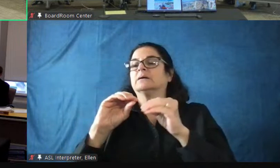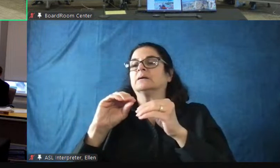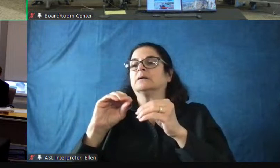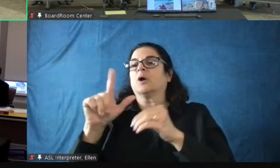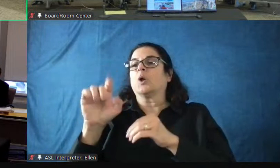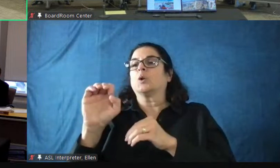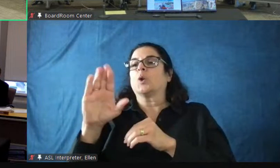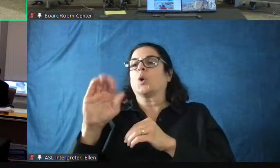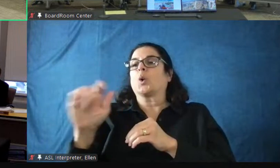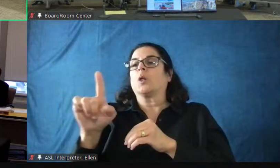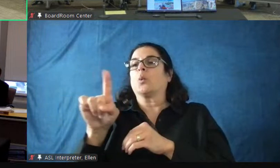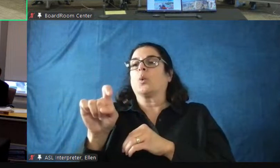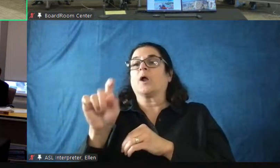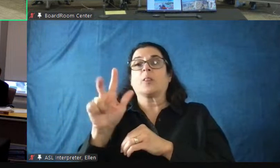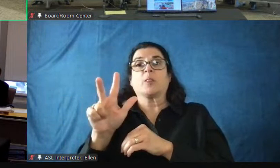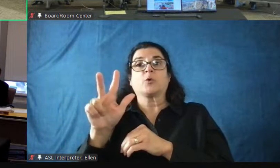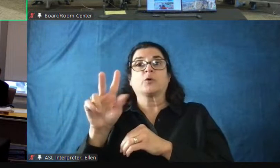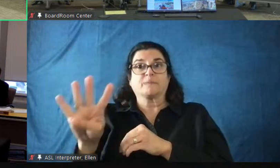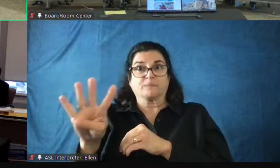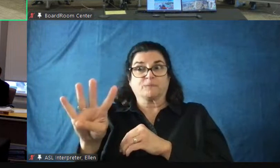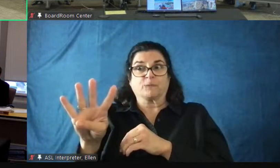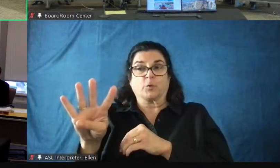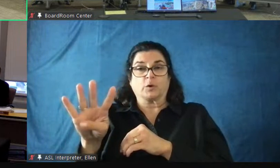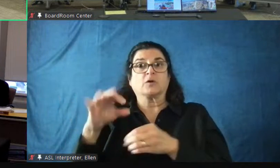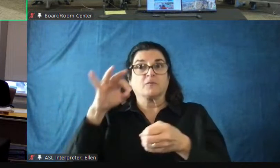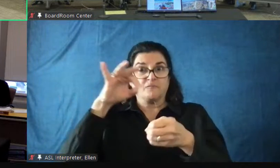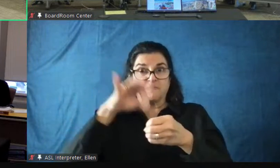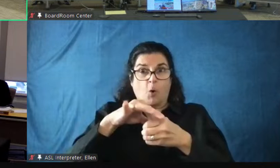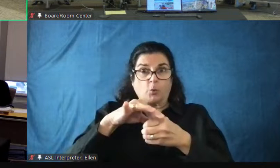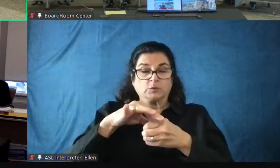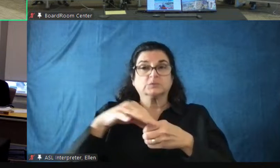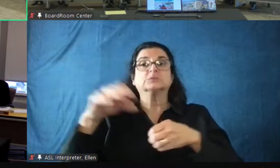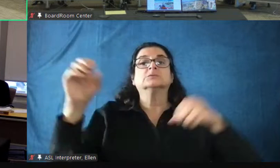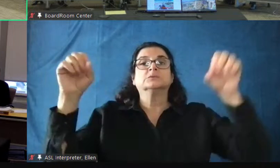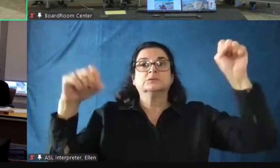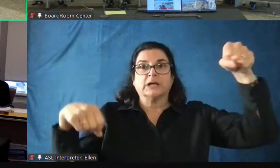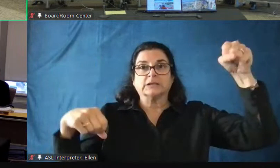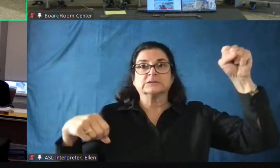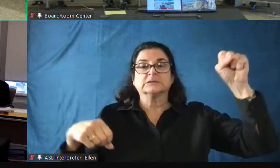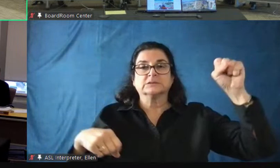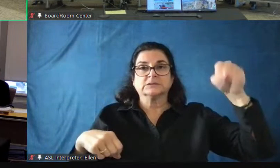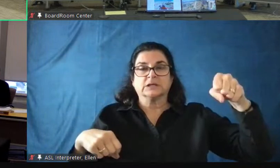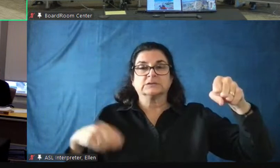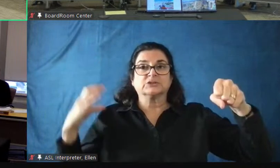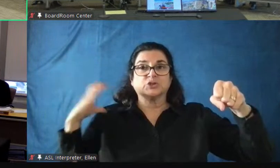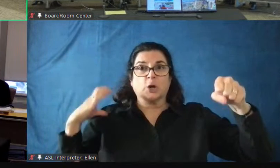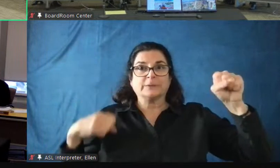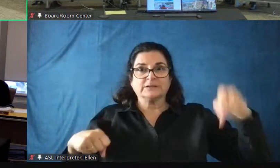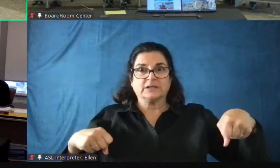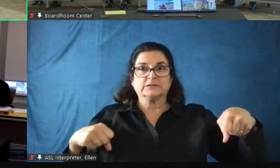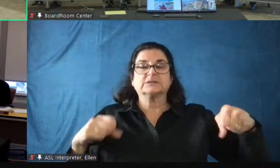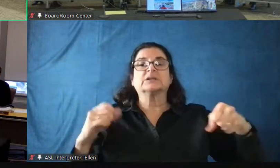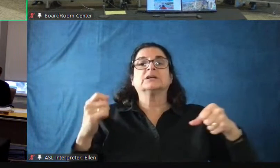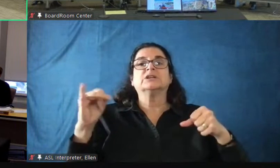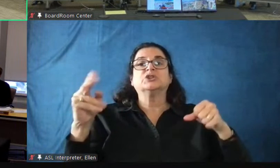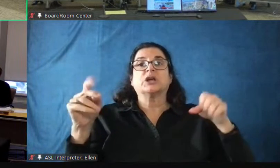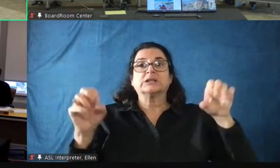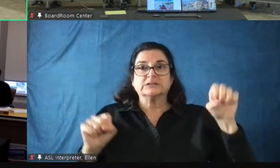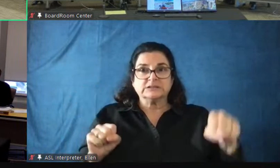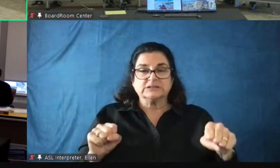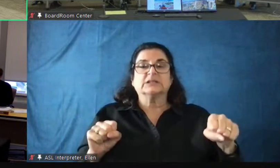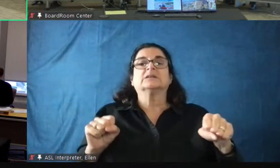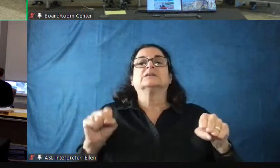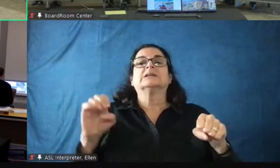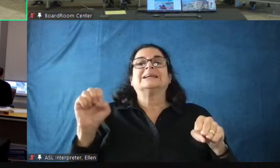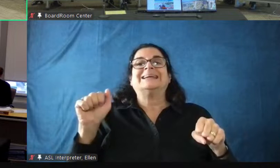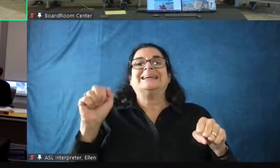take a roll call vote. Director Recajo? Yes. Director Ortiz? Yes. Chairman Barclay? Yes. Director Jakes? Yes. Director Eady? Yes. The